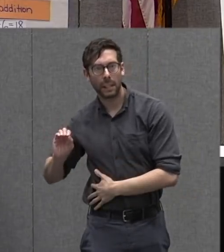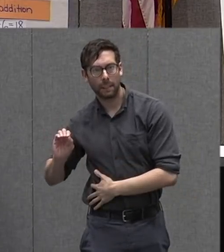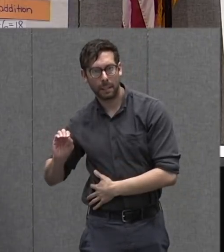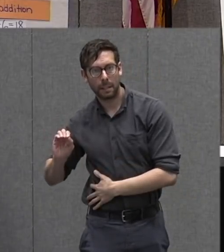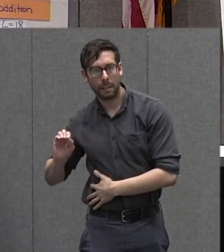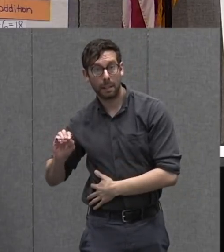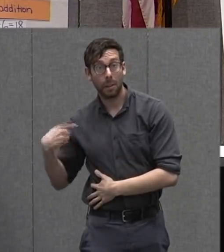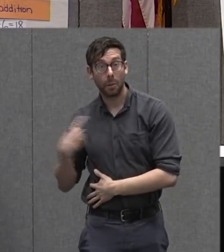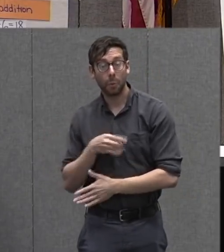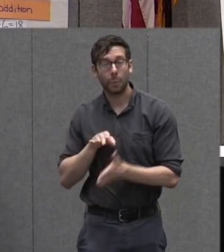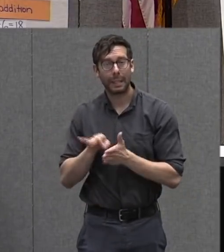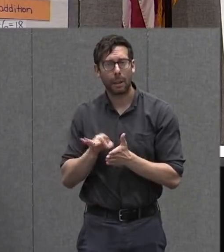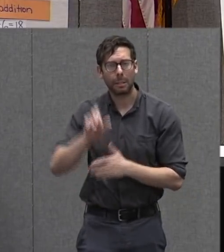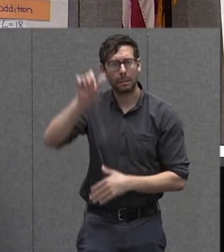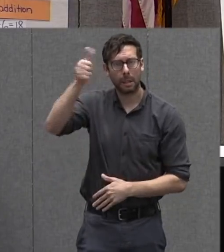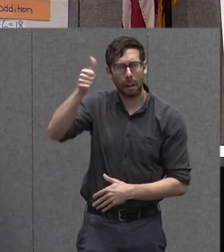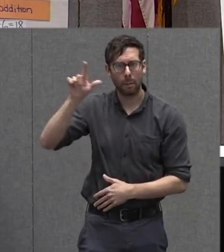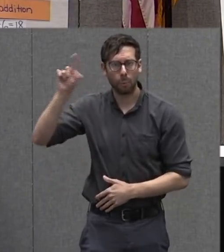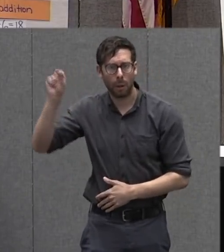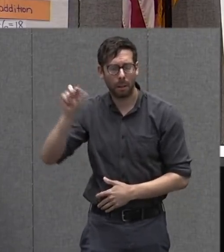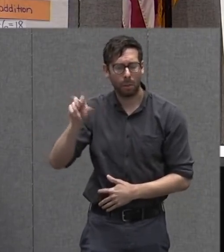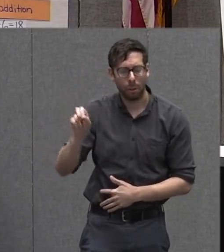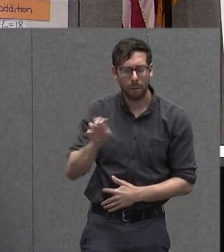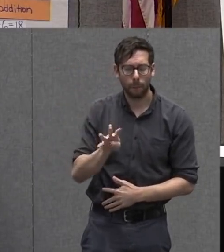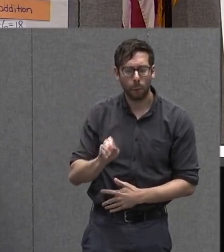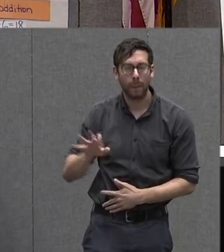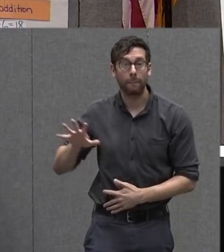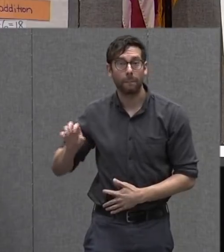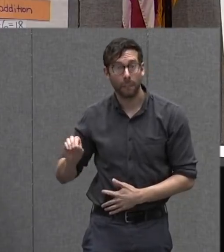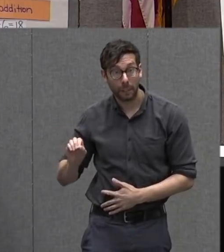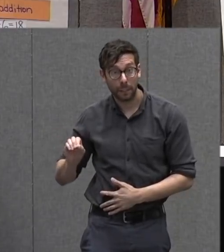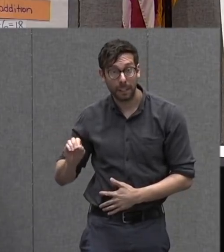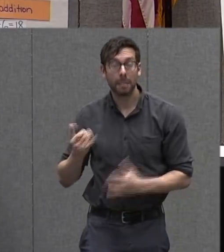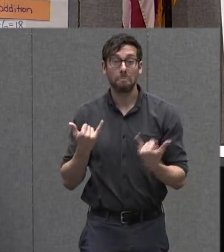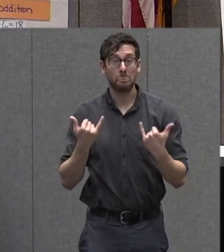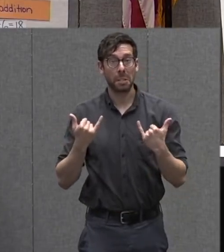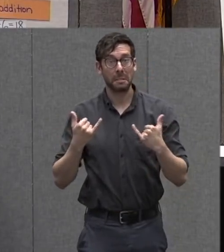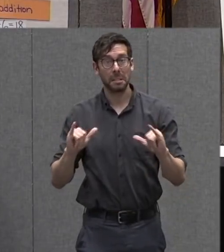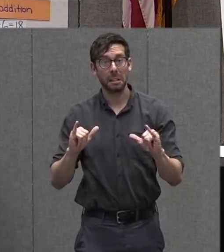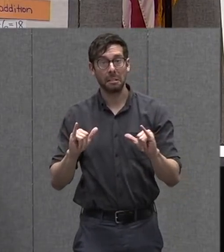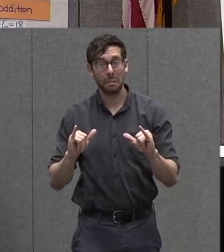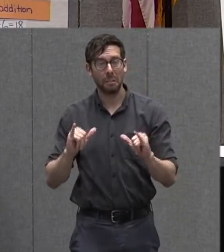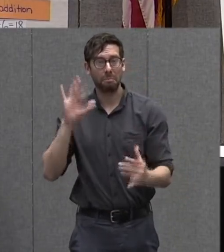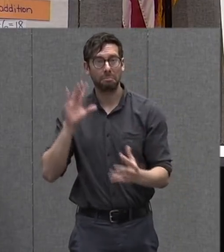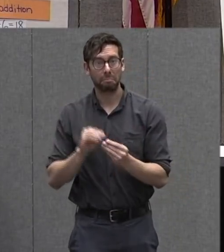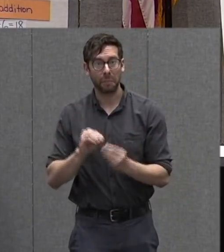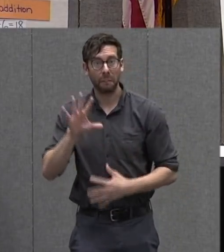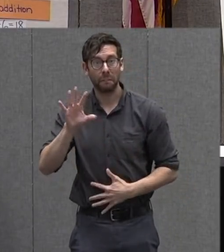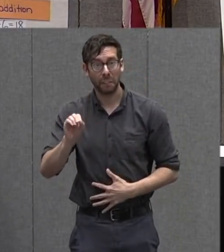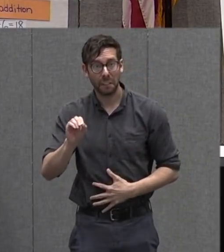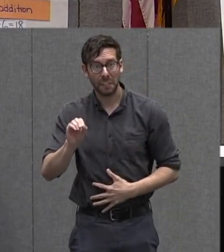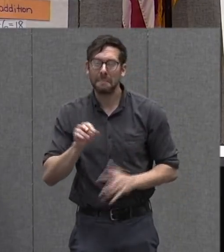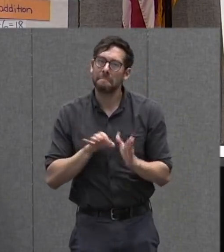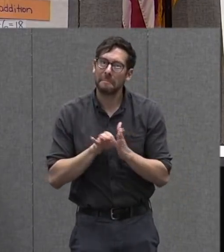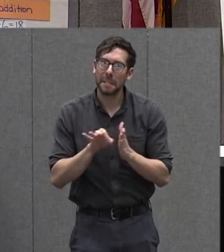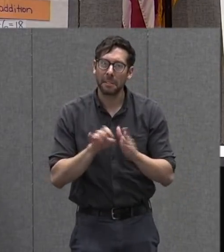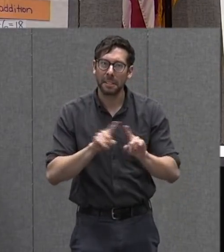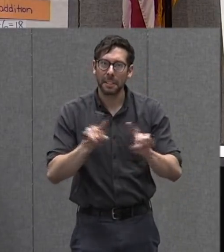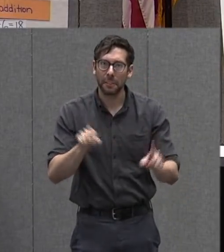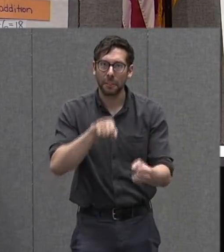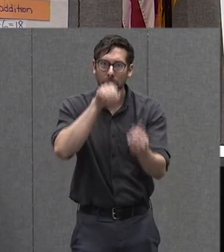ended up with 50 dots, even though we counted in a different way. Let's go ahead and show the way we just